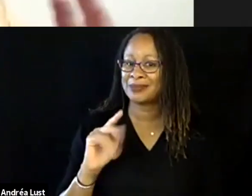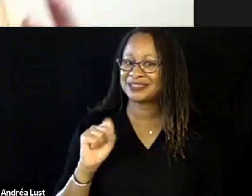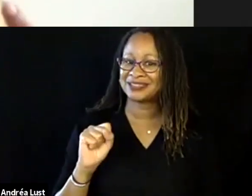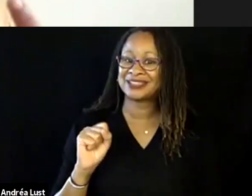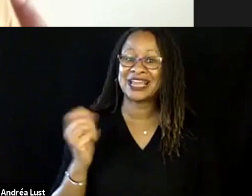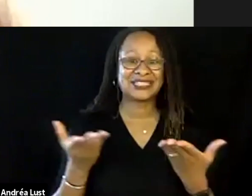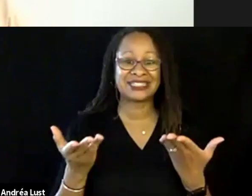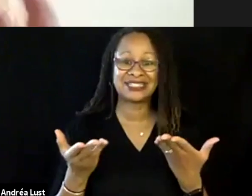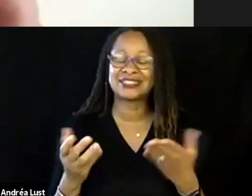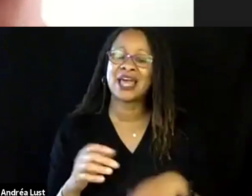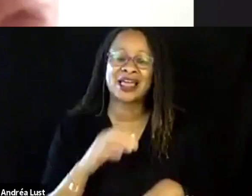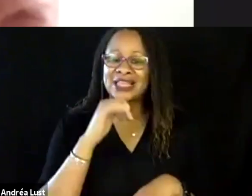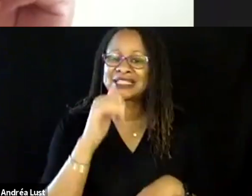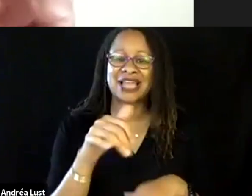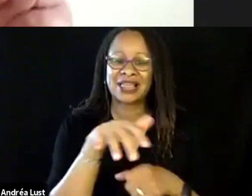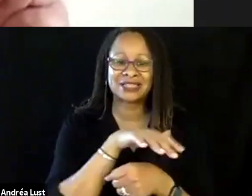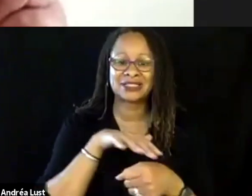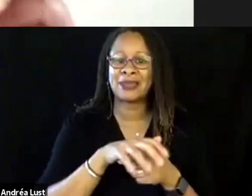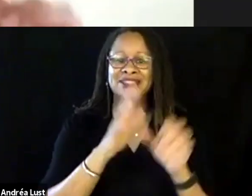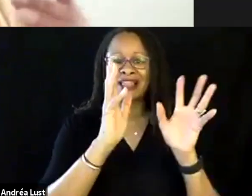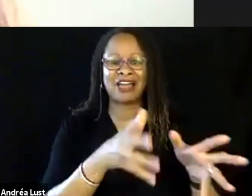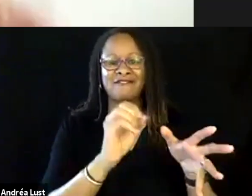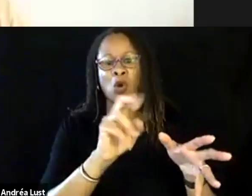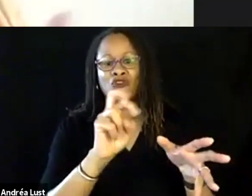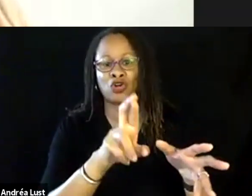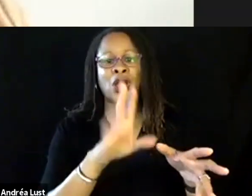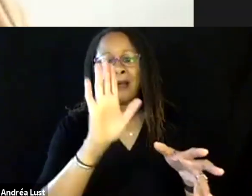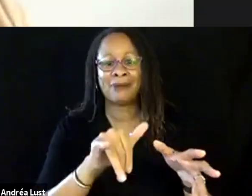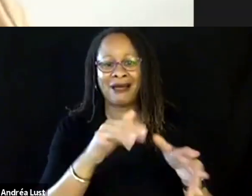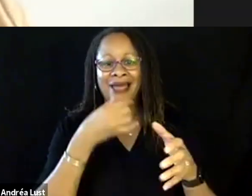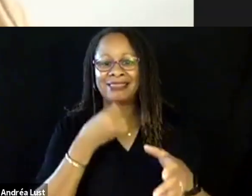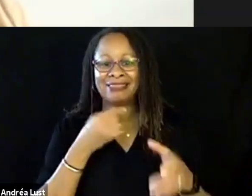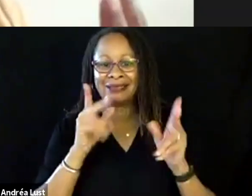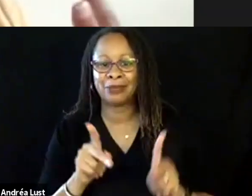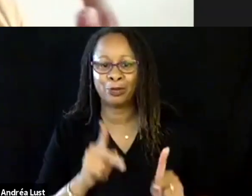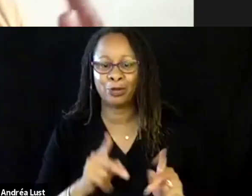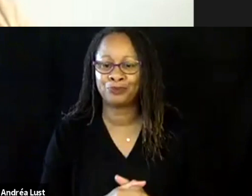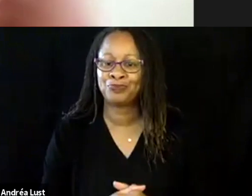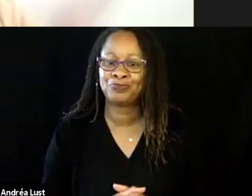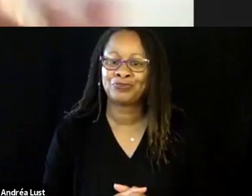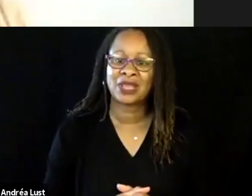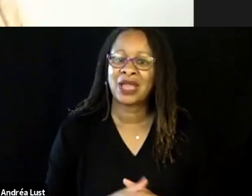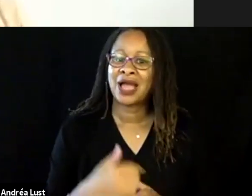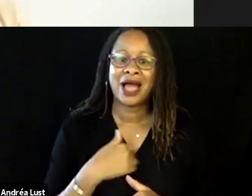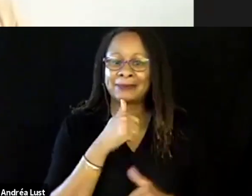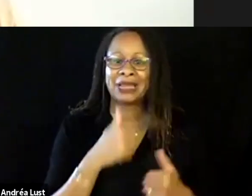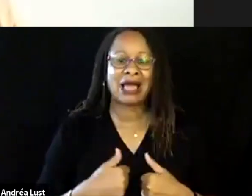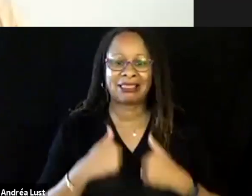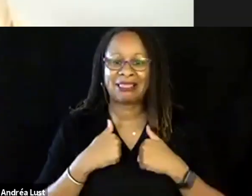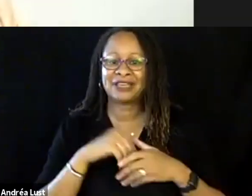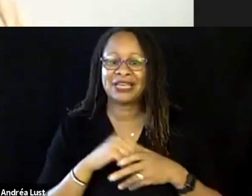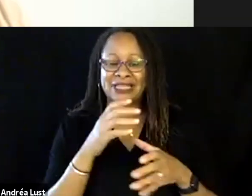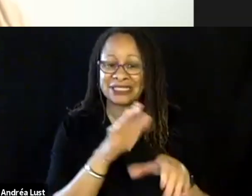that is not the space left over by thin people. I am not living in the space of